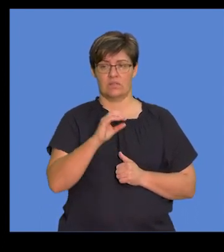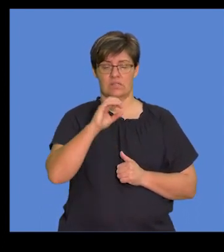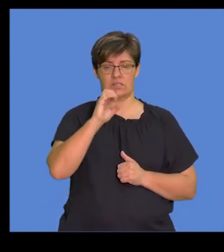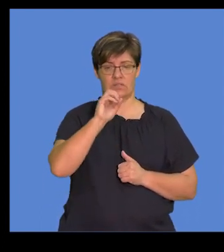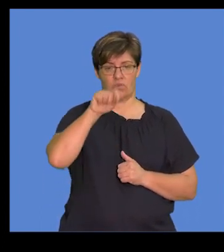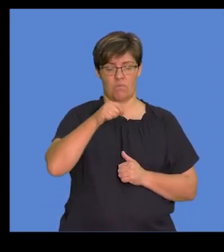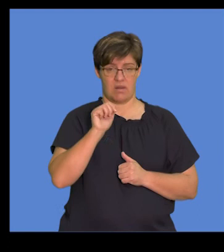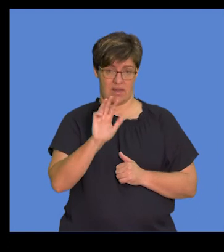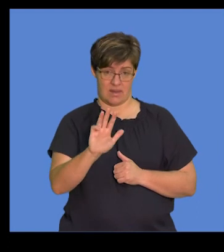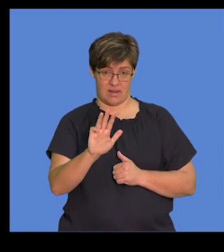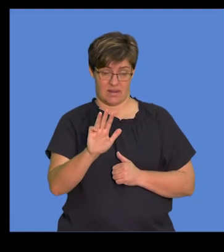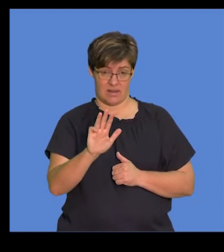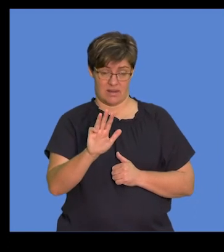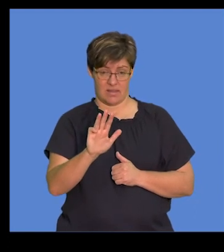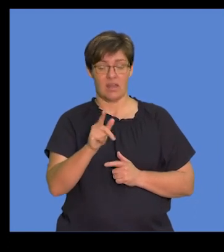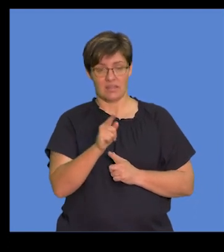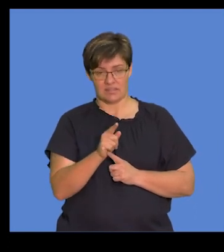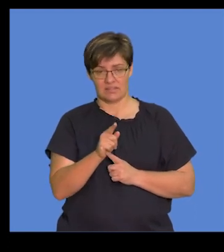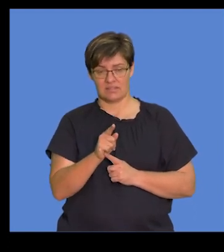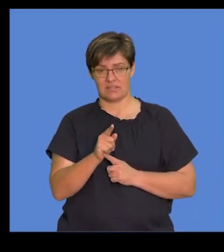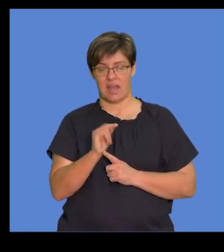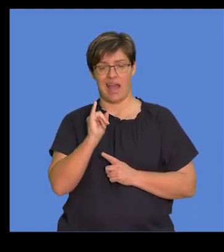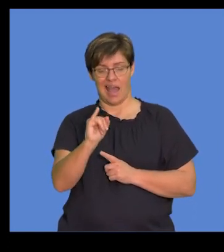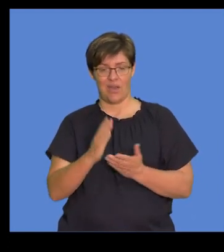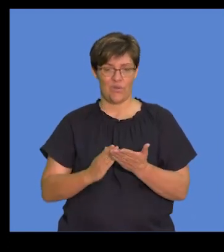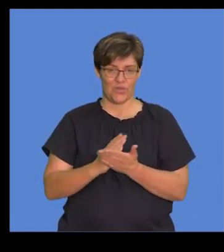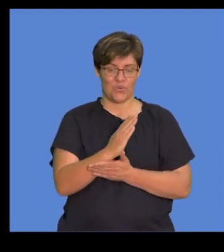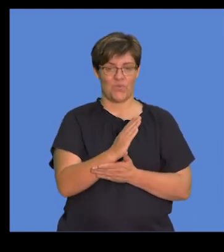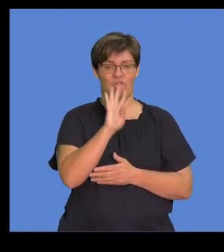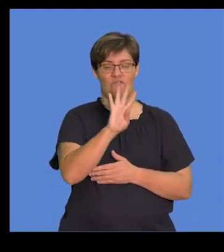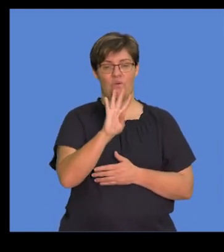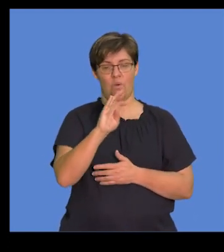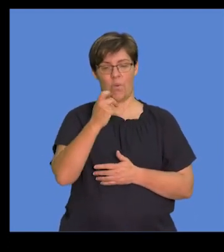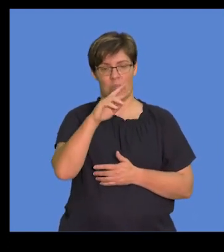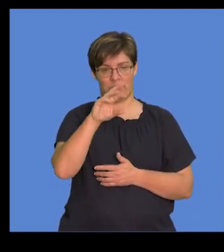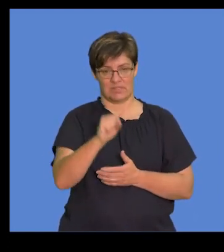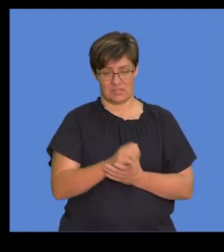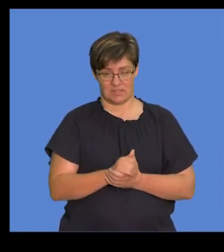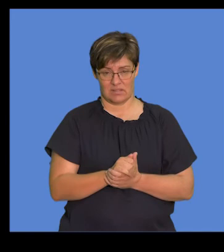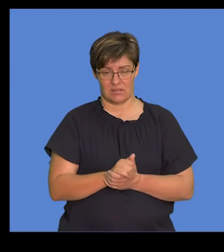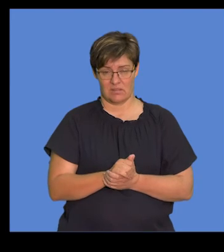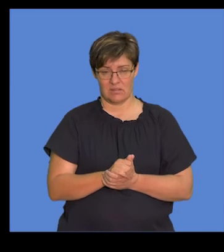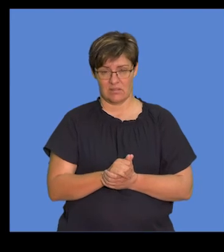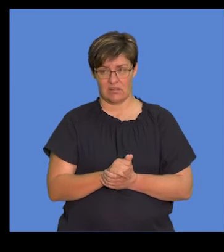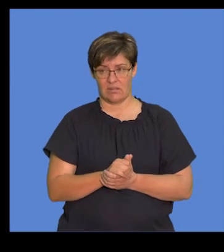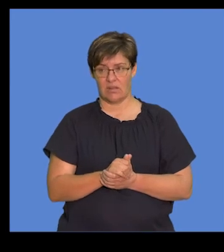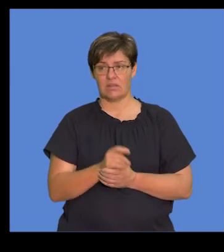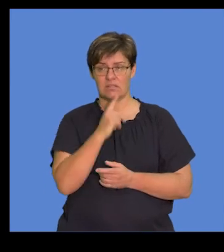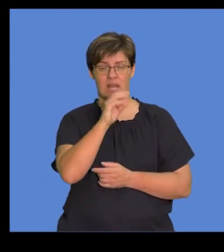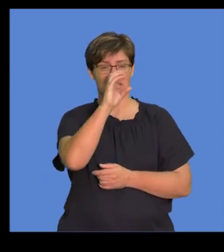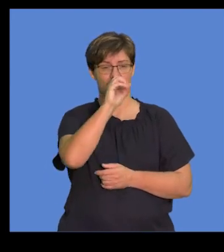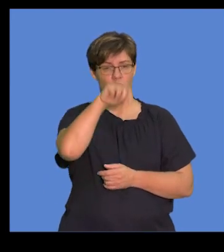0.9, right, which is the current that goes to 4 ohms. And you'd realize that